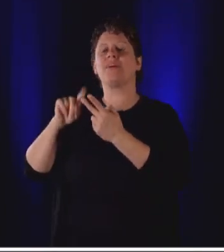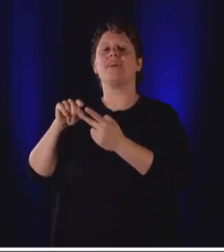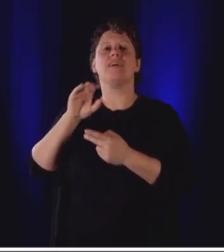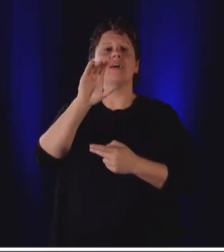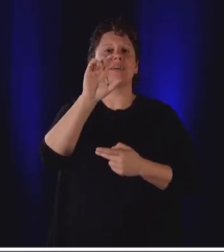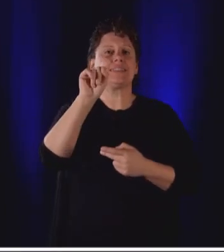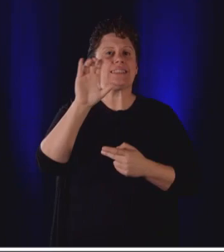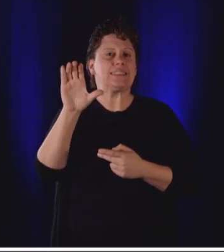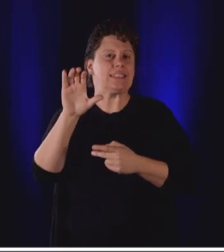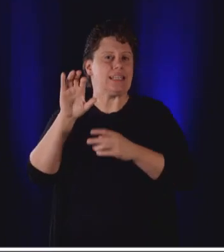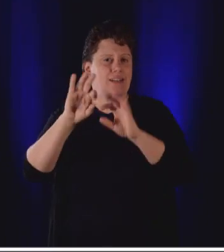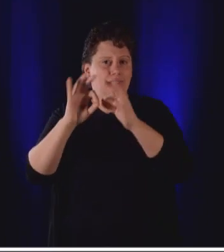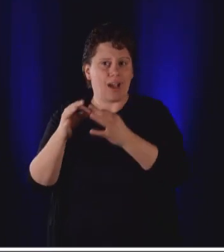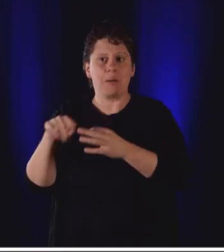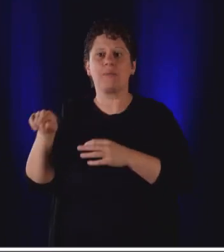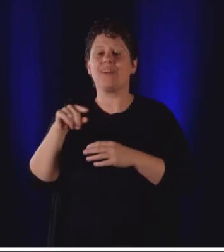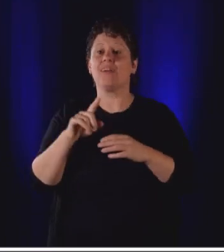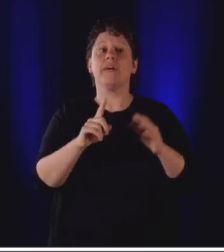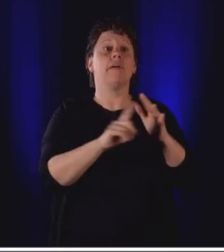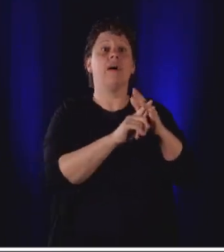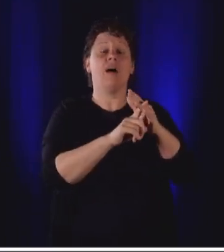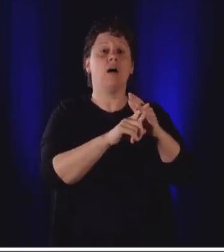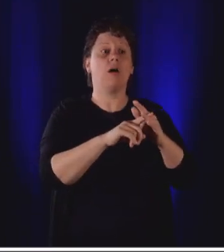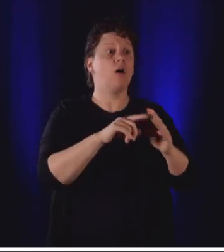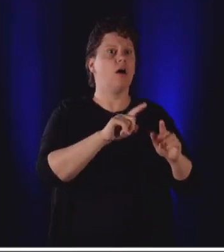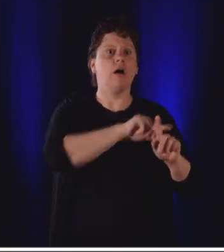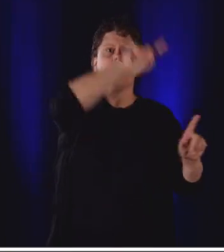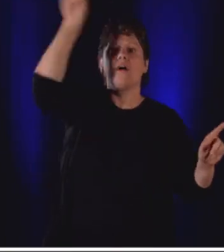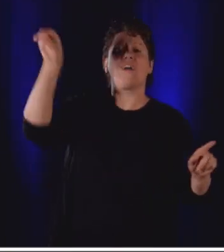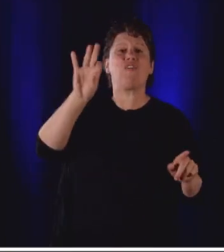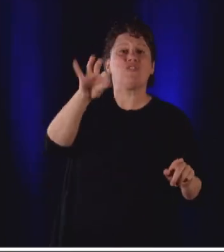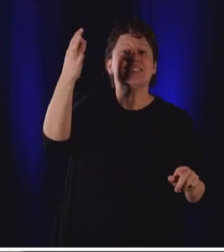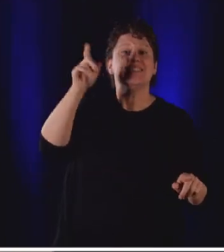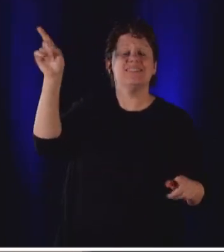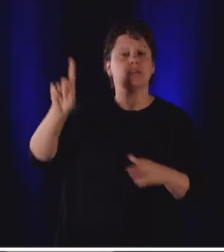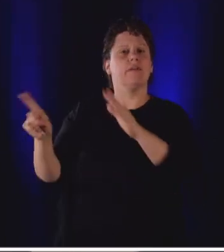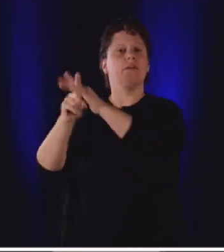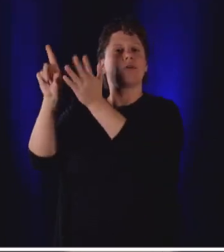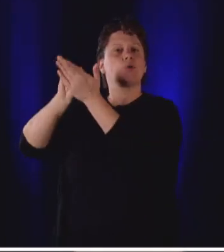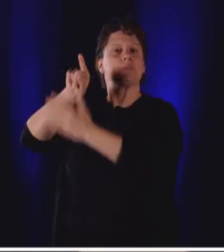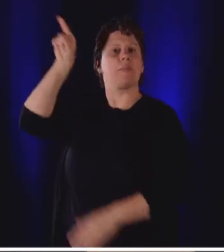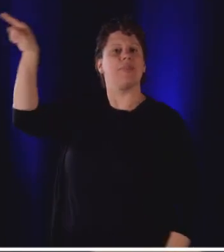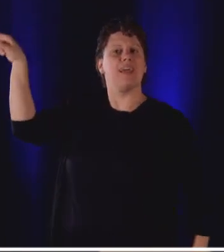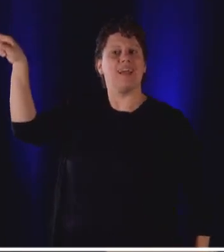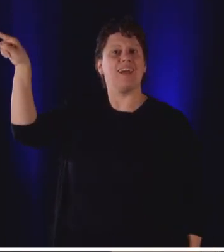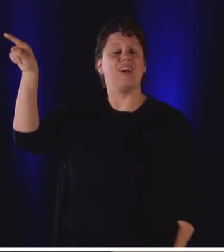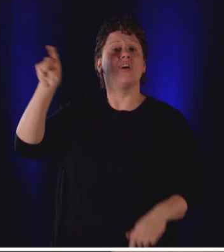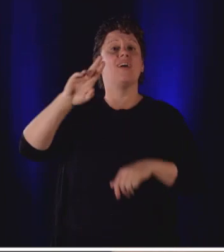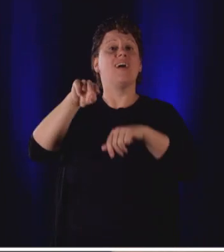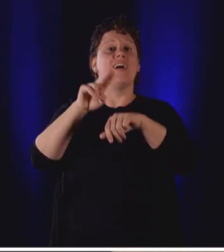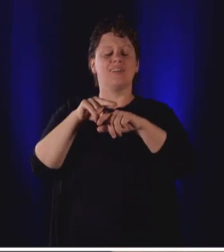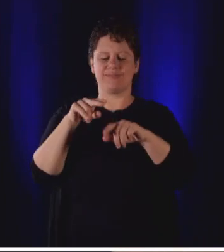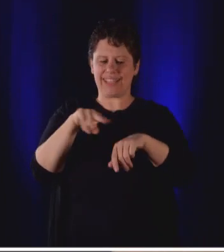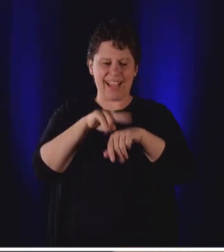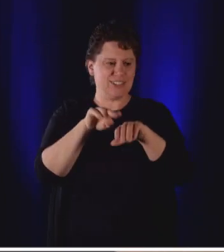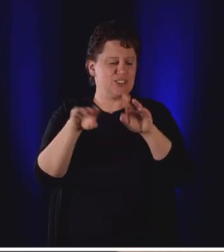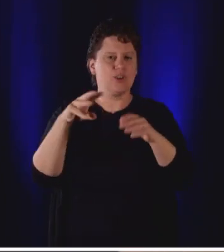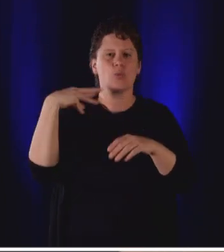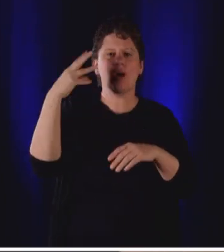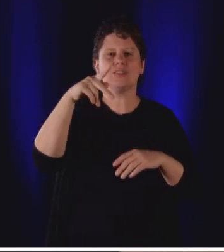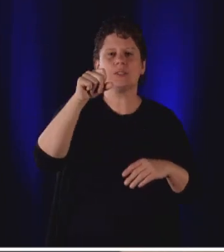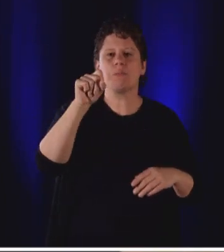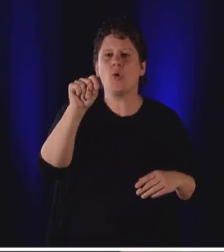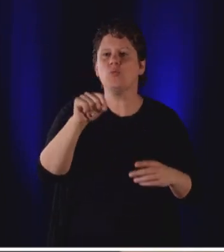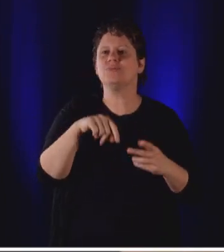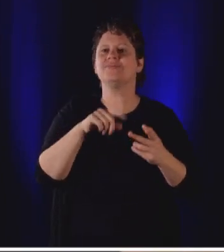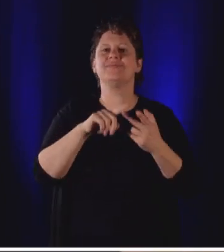then another newspaper in France published it, and we had all of the CNN and Washington Post blogs that were national, but that media coverage didn't come